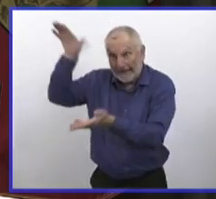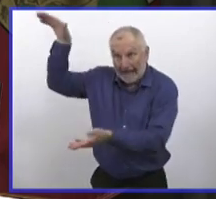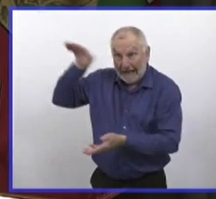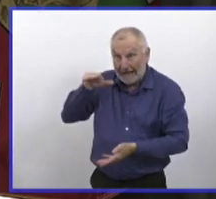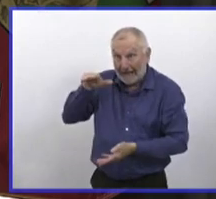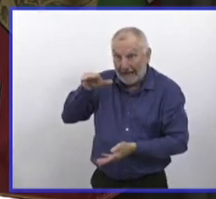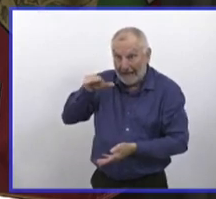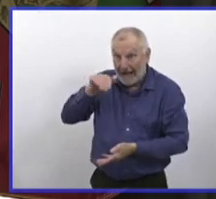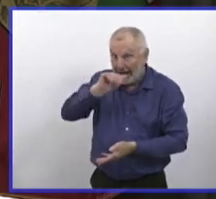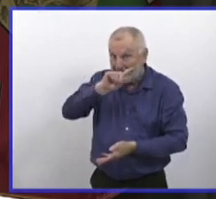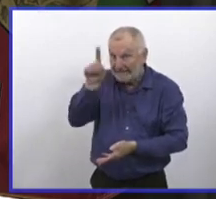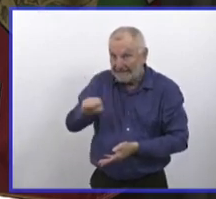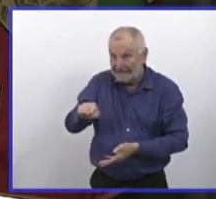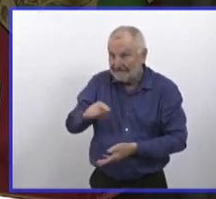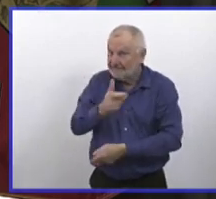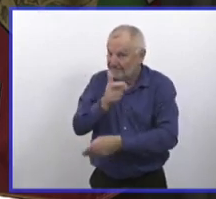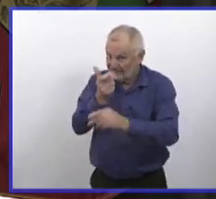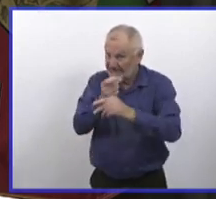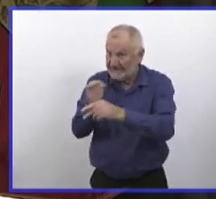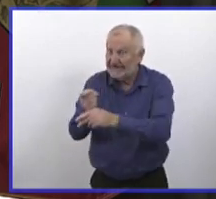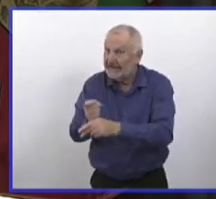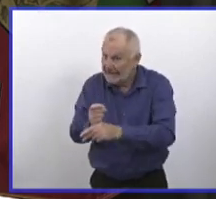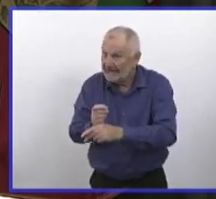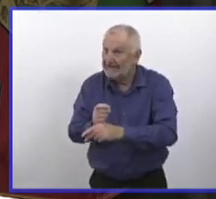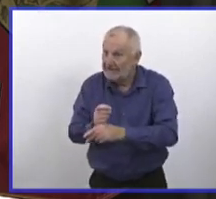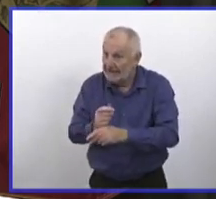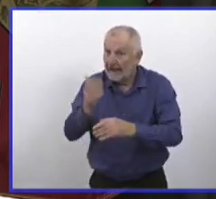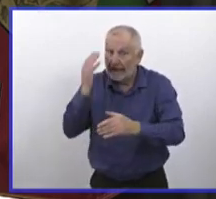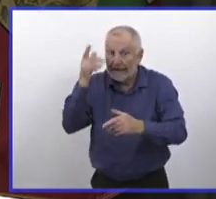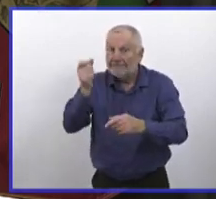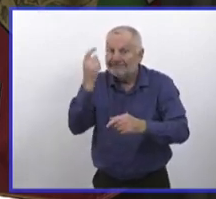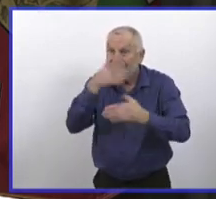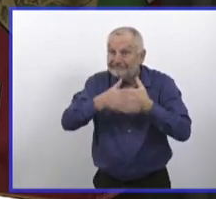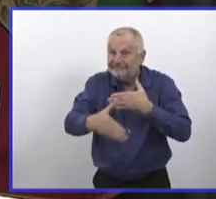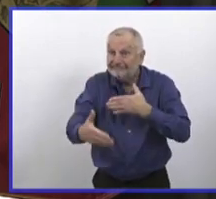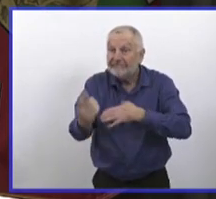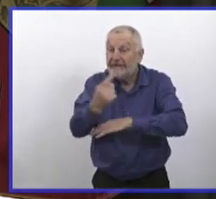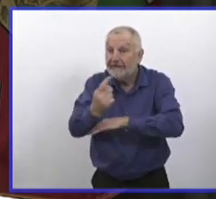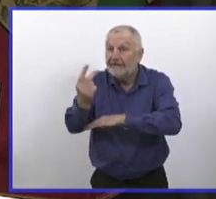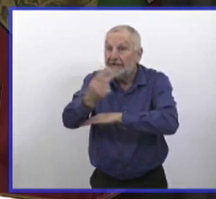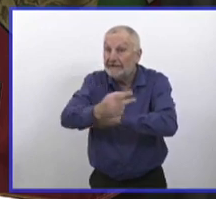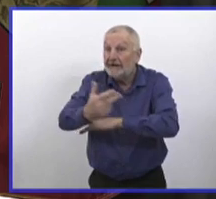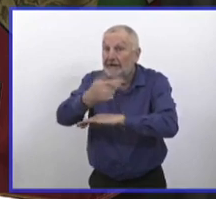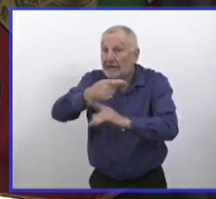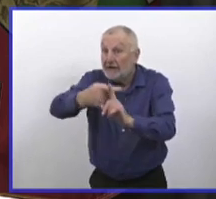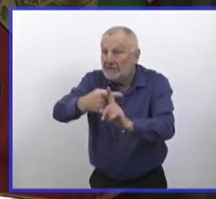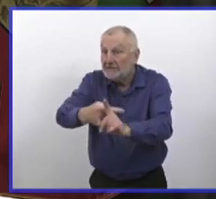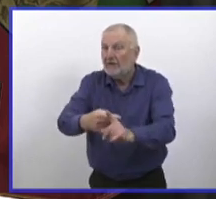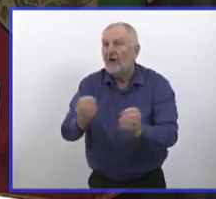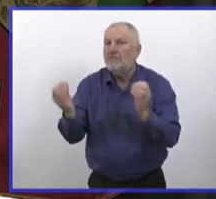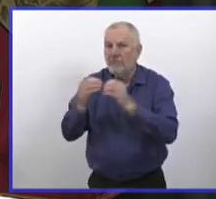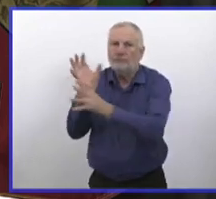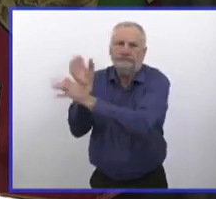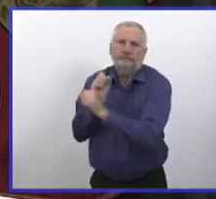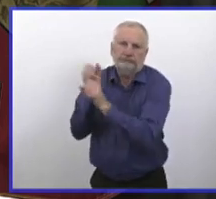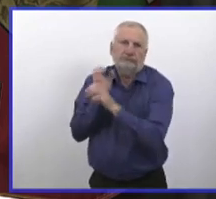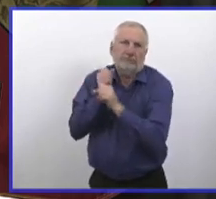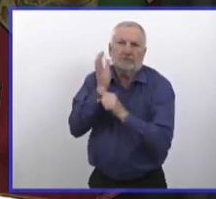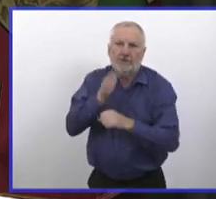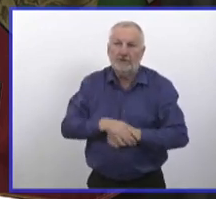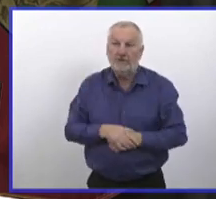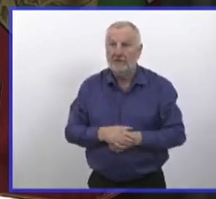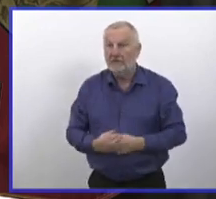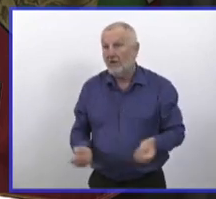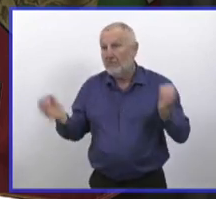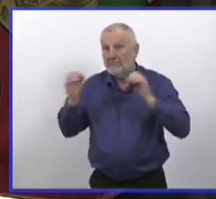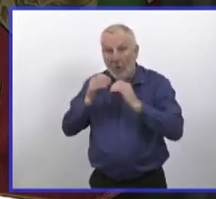supply. More is on the way in the weeks and months ahead, and so we will keep you posted with more information as we have it. With that, I